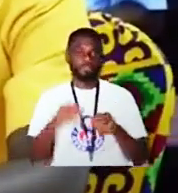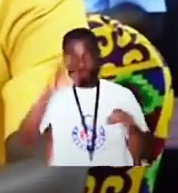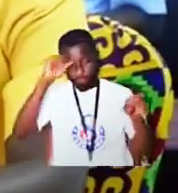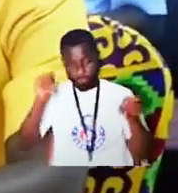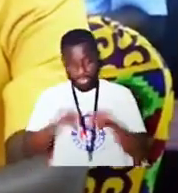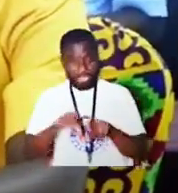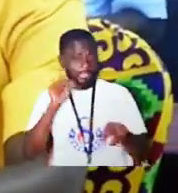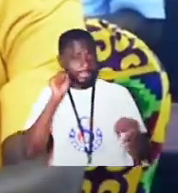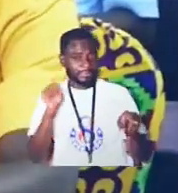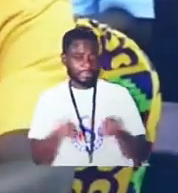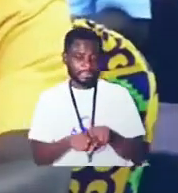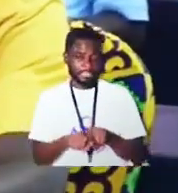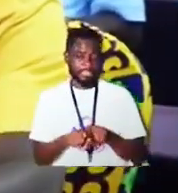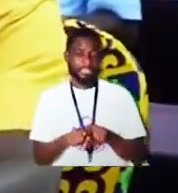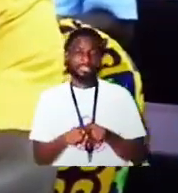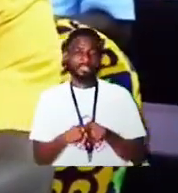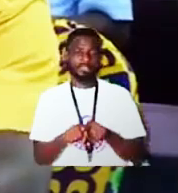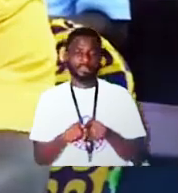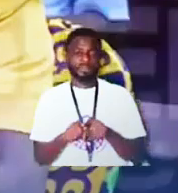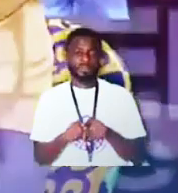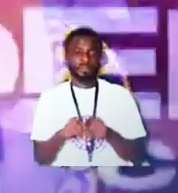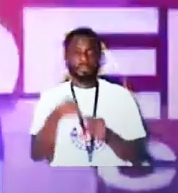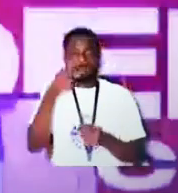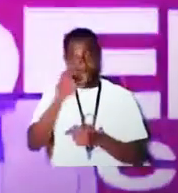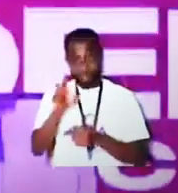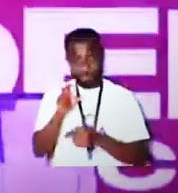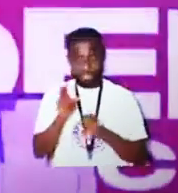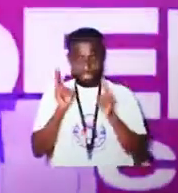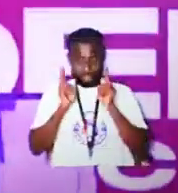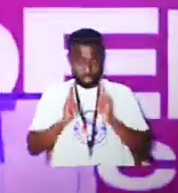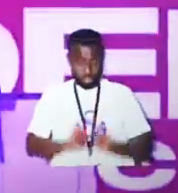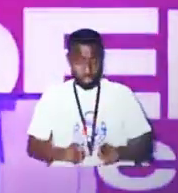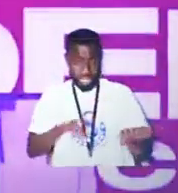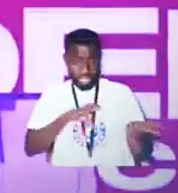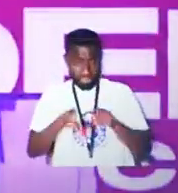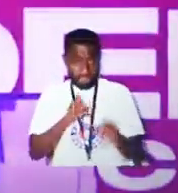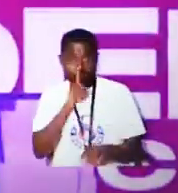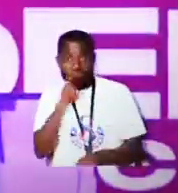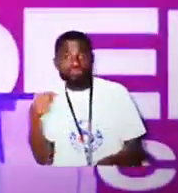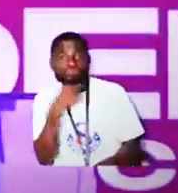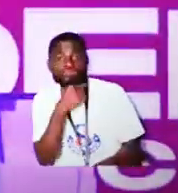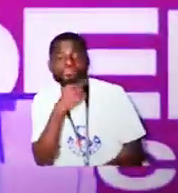sisters, corruption is human activity. True or false?